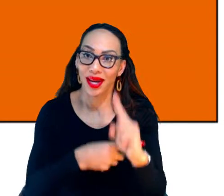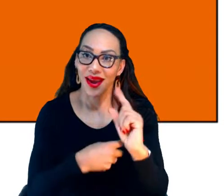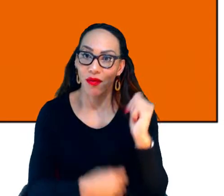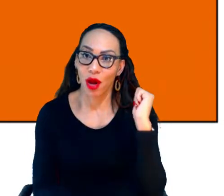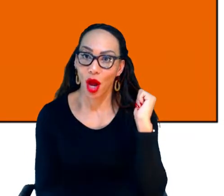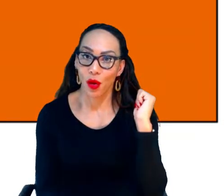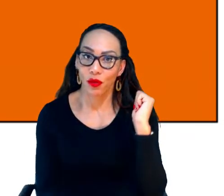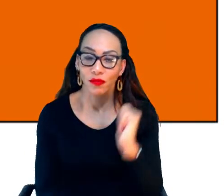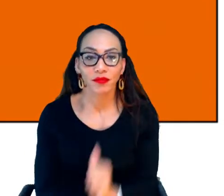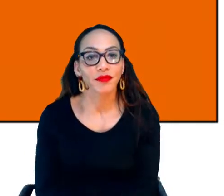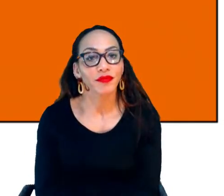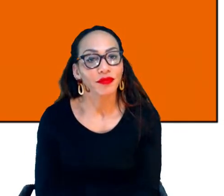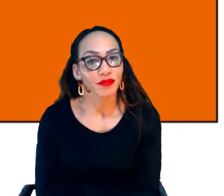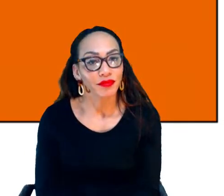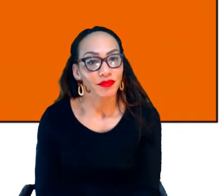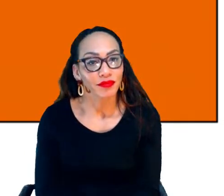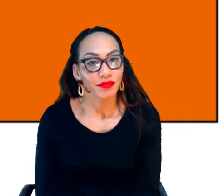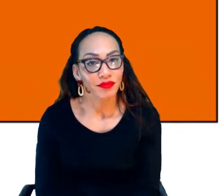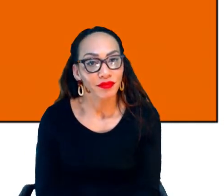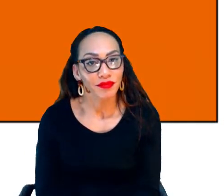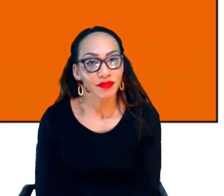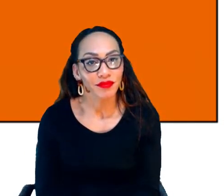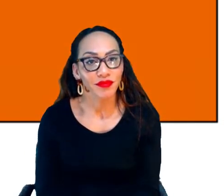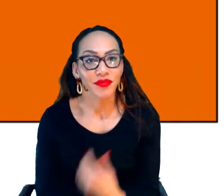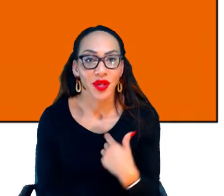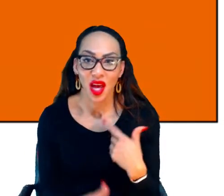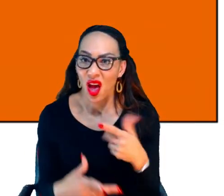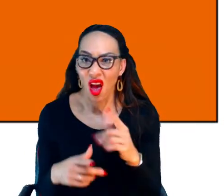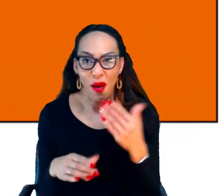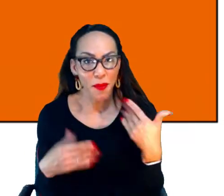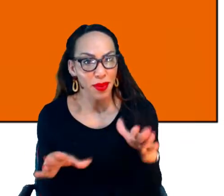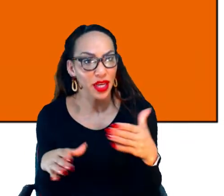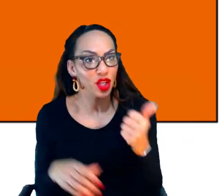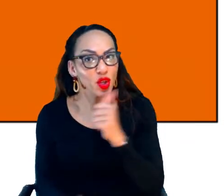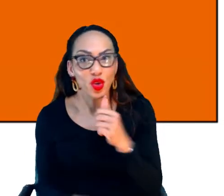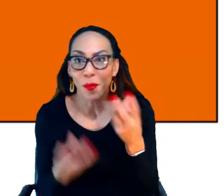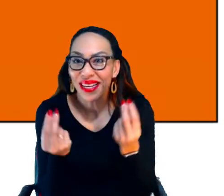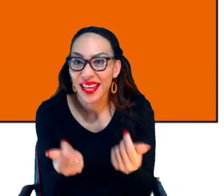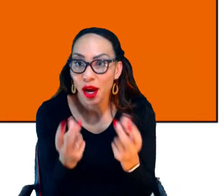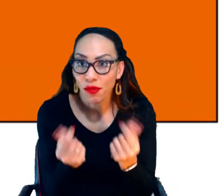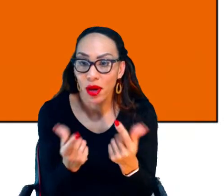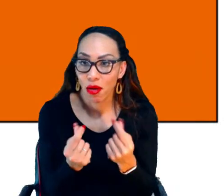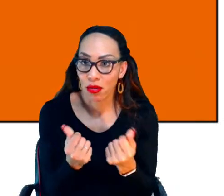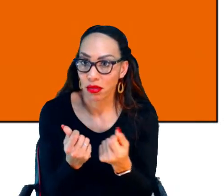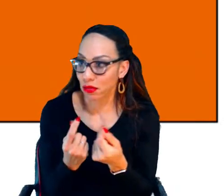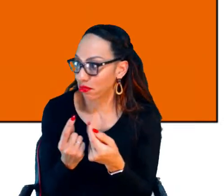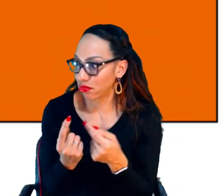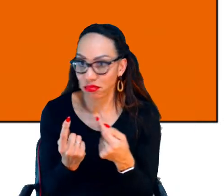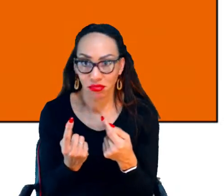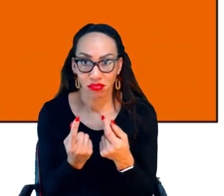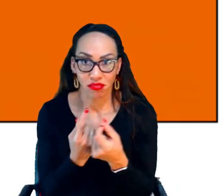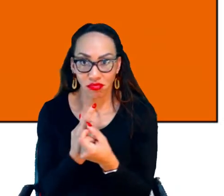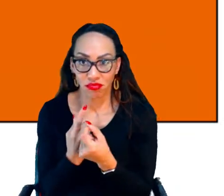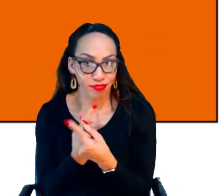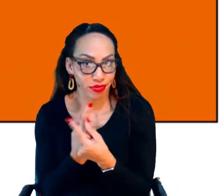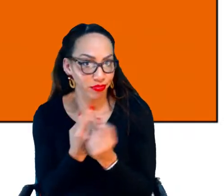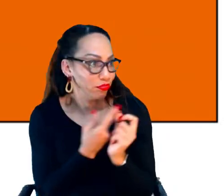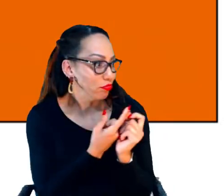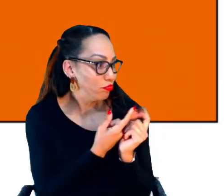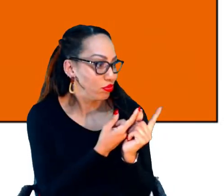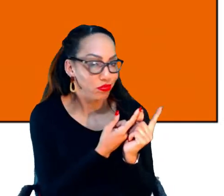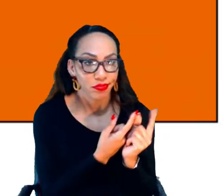So what I've been doing is I've been working with what's at hand, and I've been working with a finite amount of